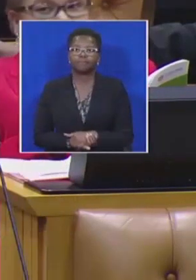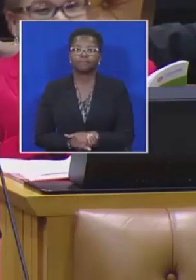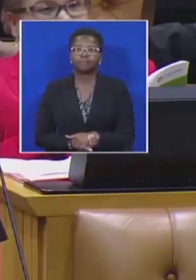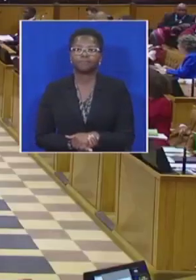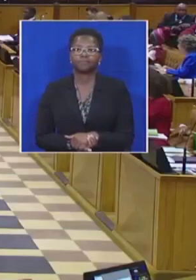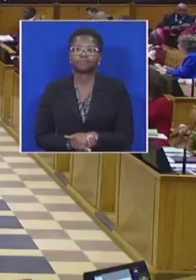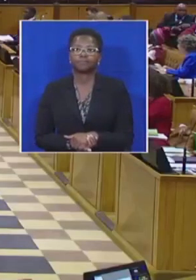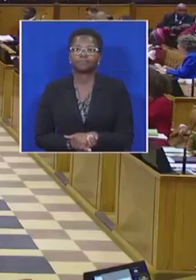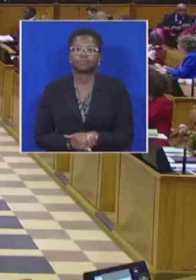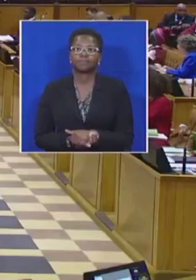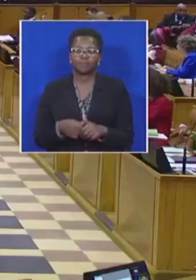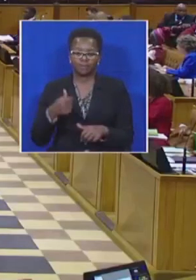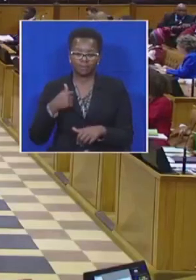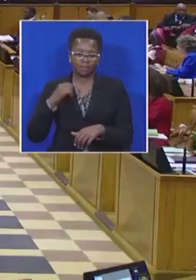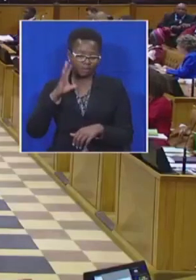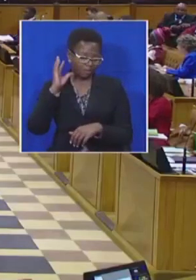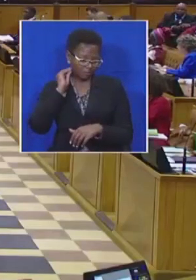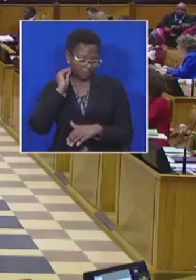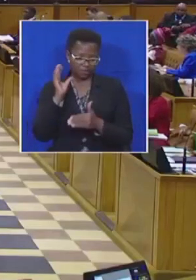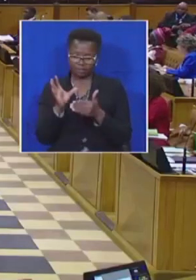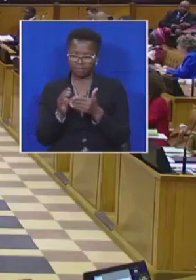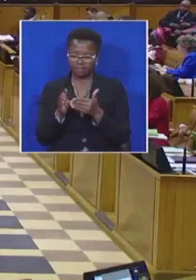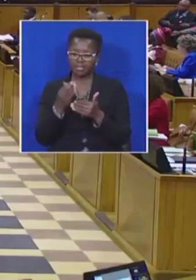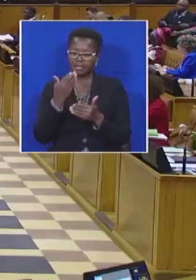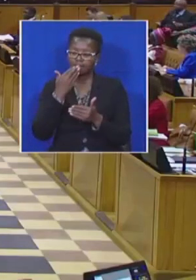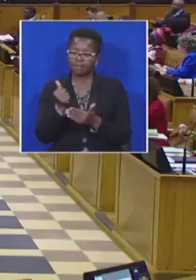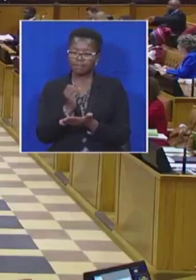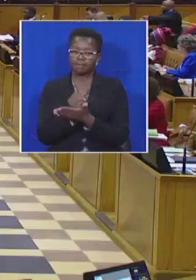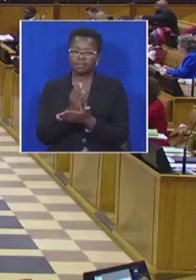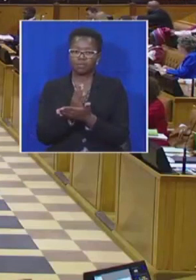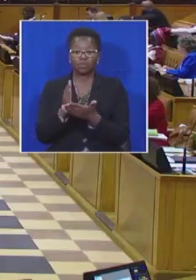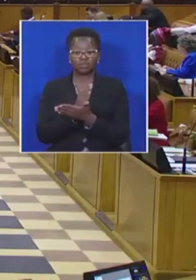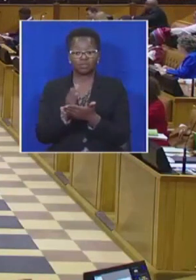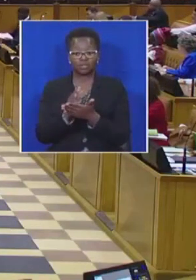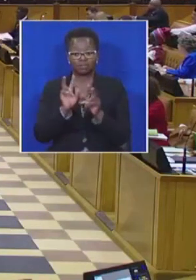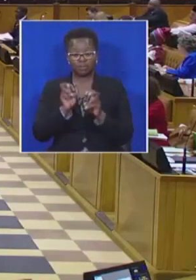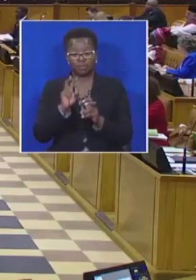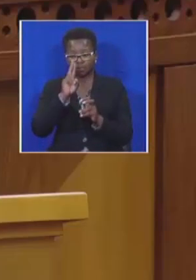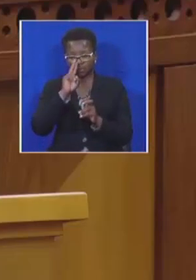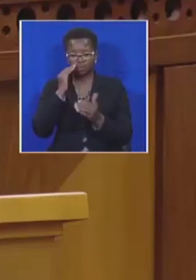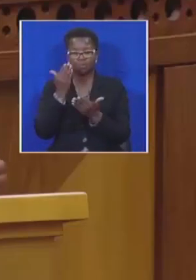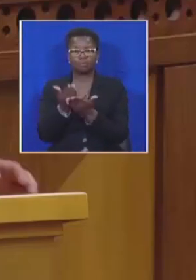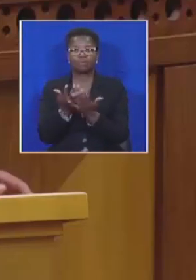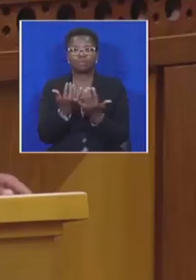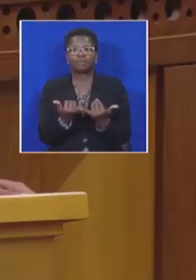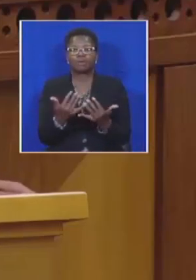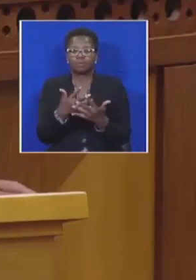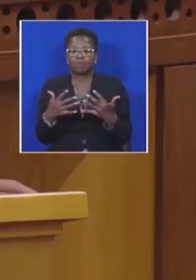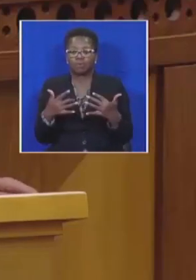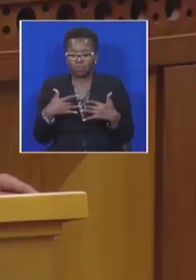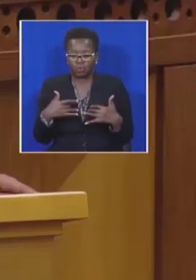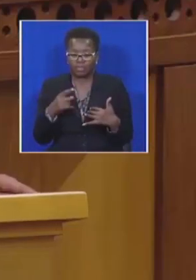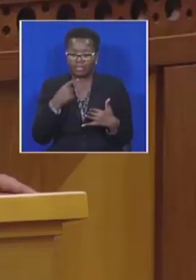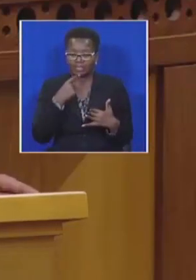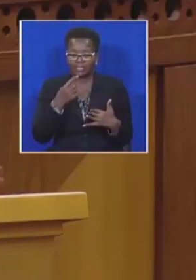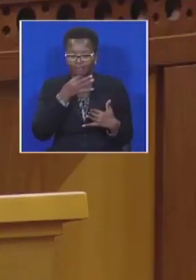That is noted. Honorable Member, please make sure that such issues need substantive motion. What is particularly Continue. concerning is the secrecy,